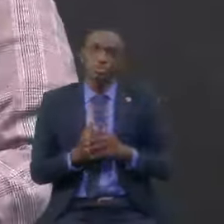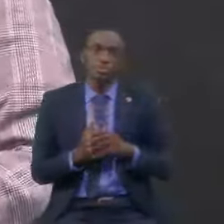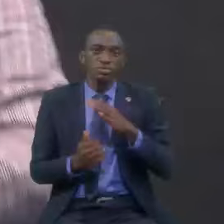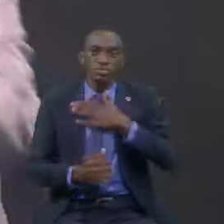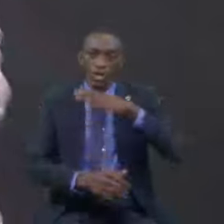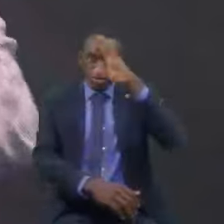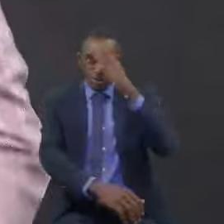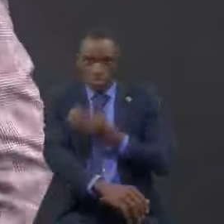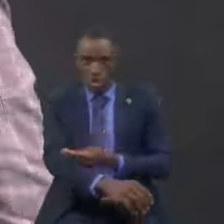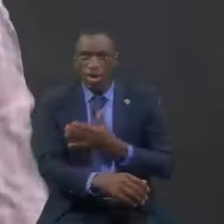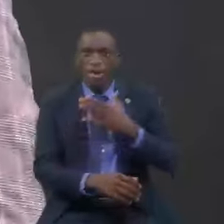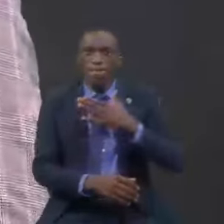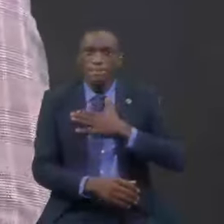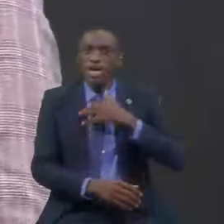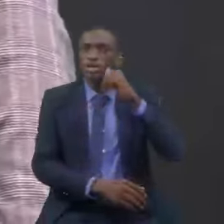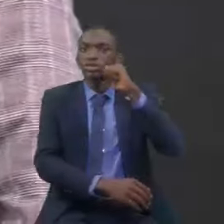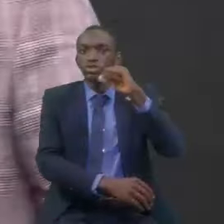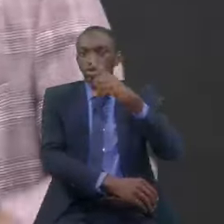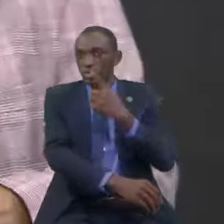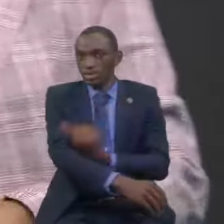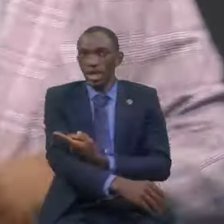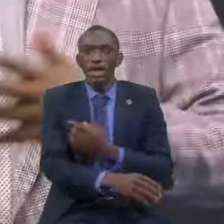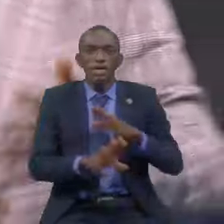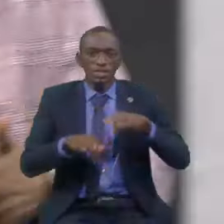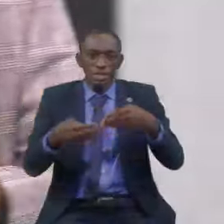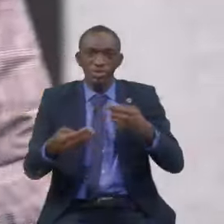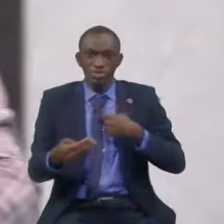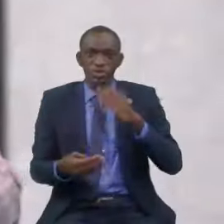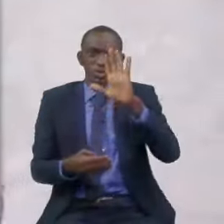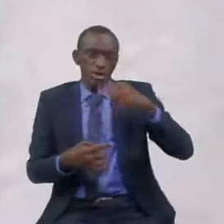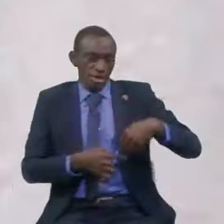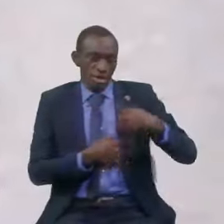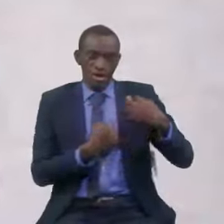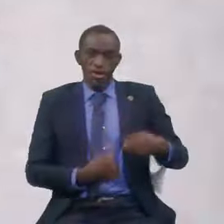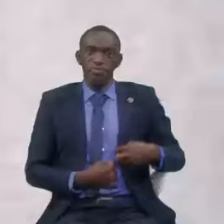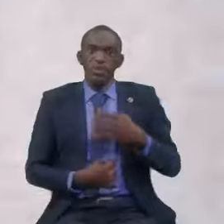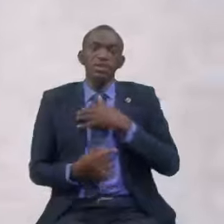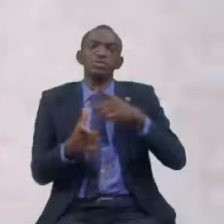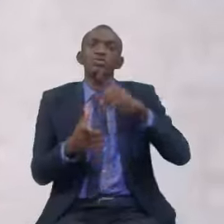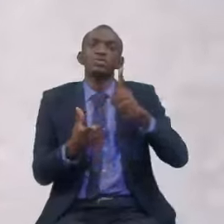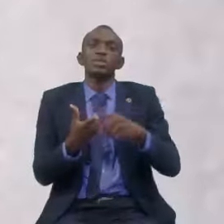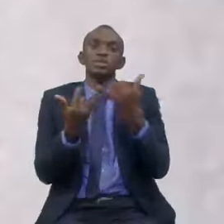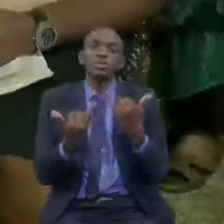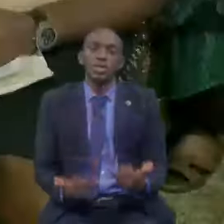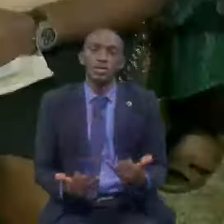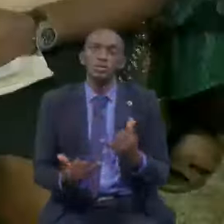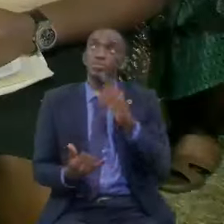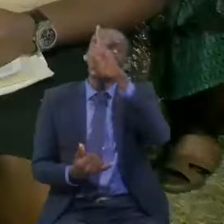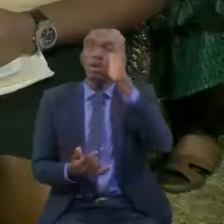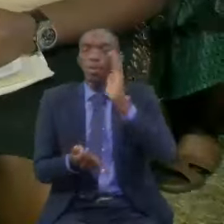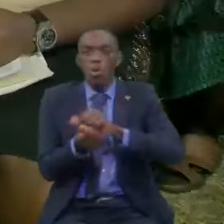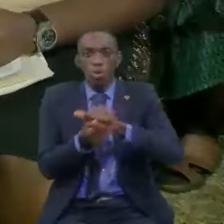daughter, give me thine heart, and then tonight it will wash that heart